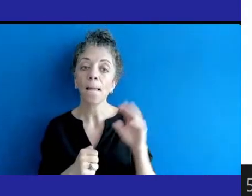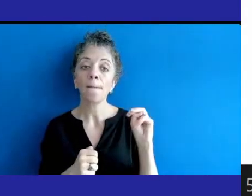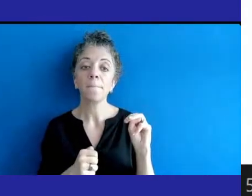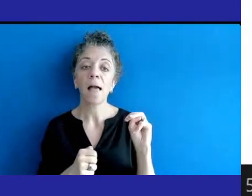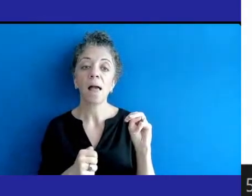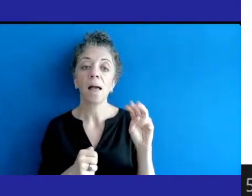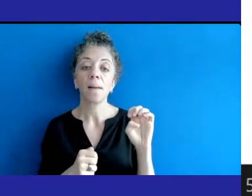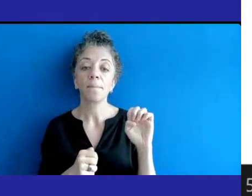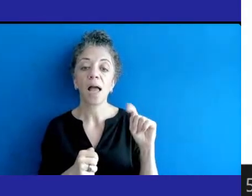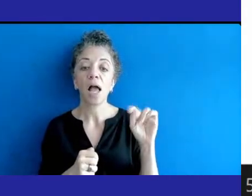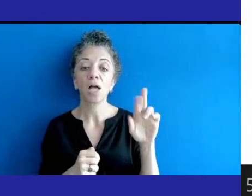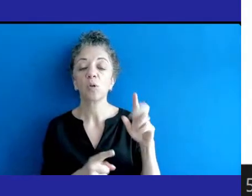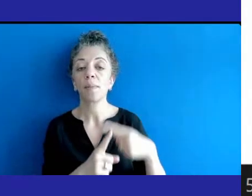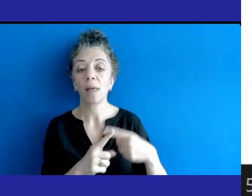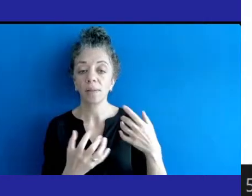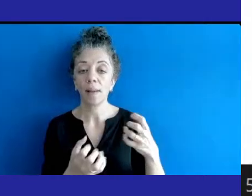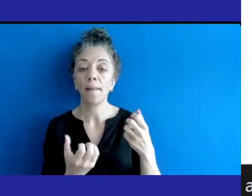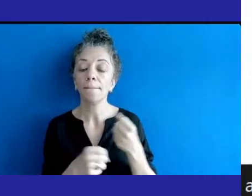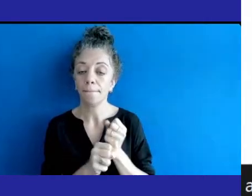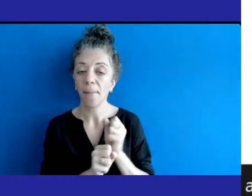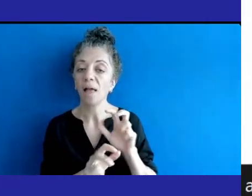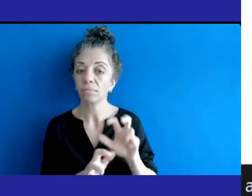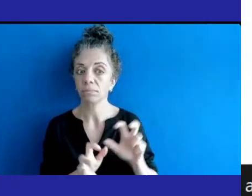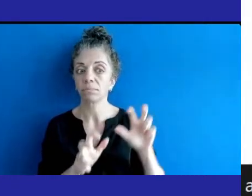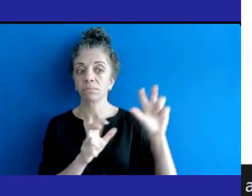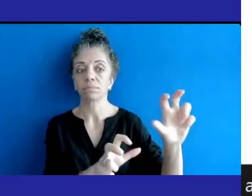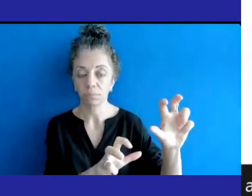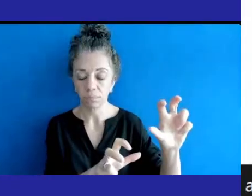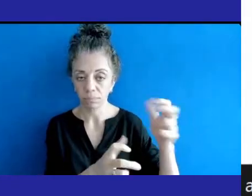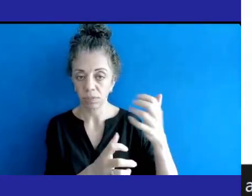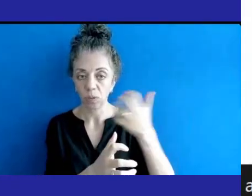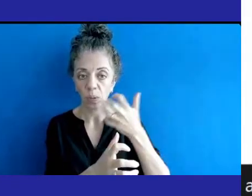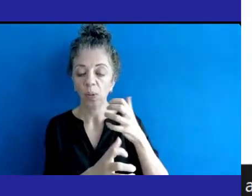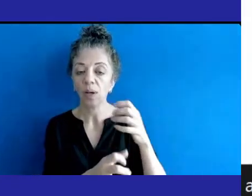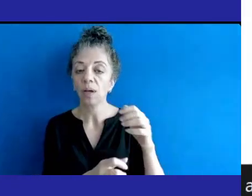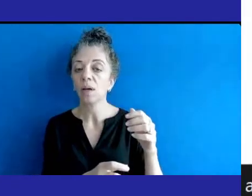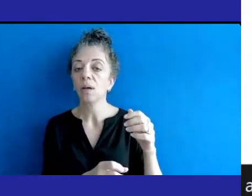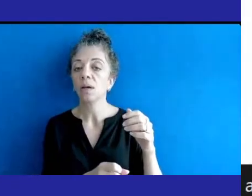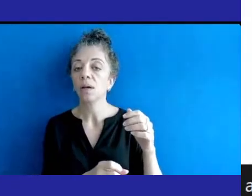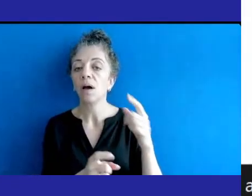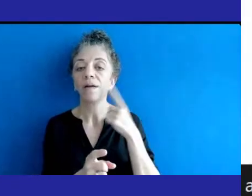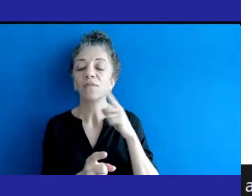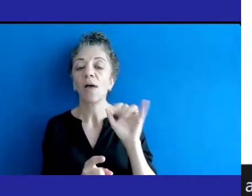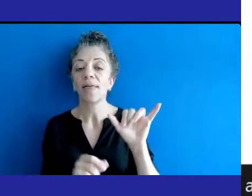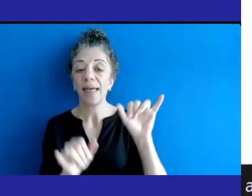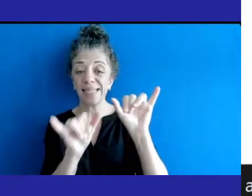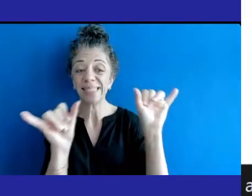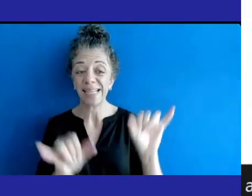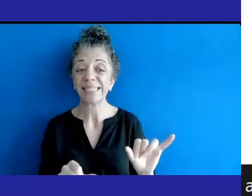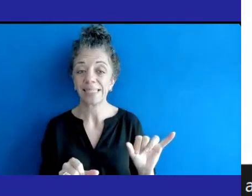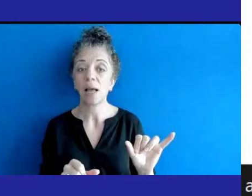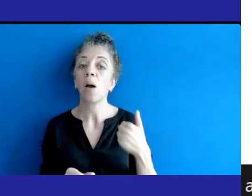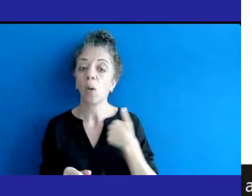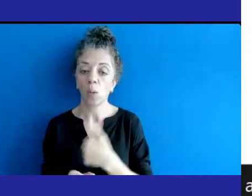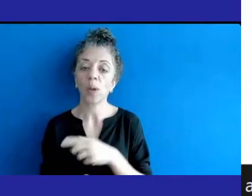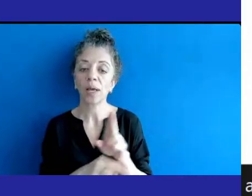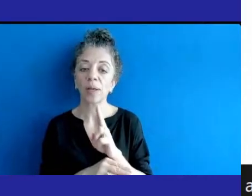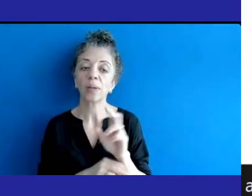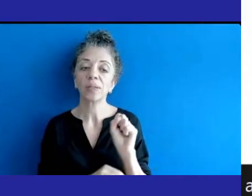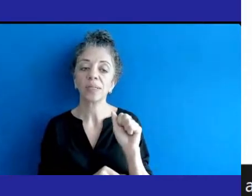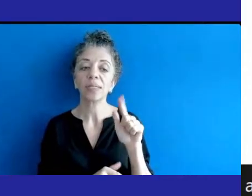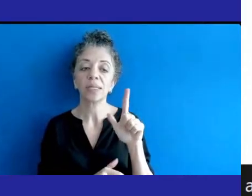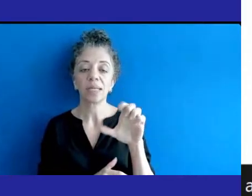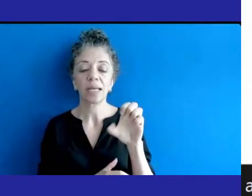3 years ago in Salesforce as our CRM system. We are now using Salesforce Marketing Cloud